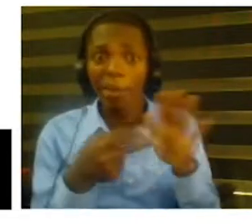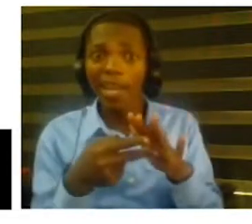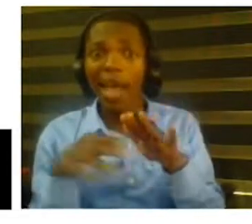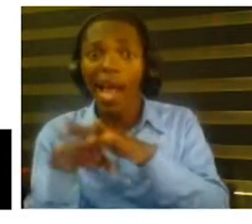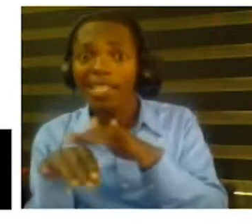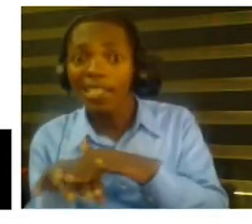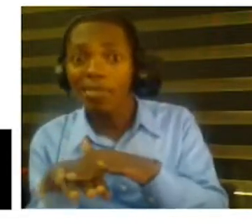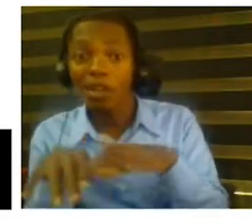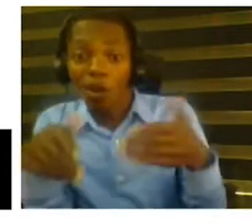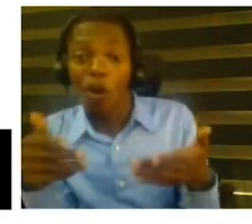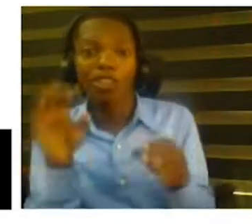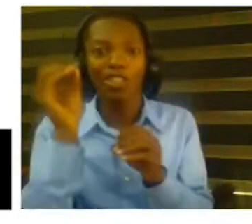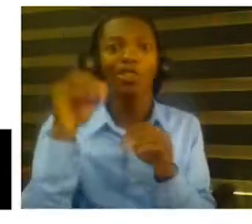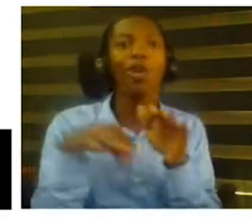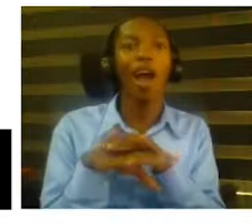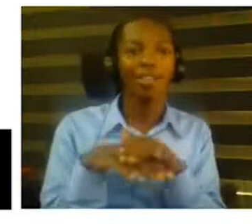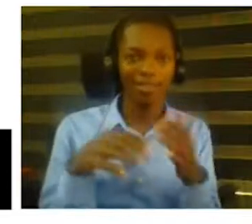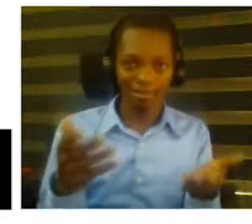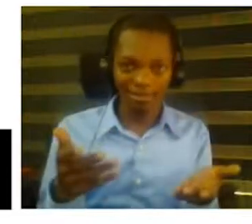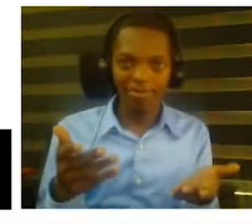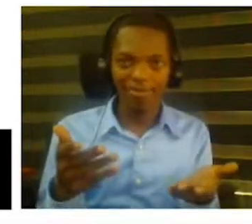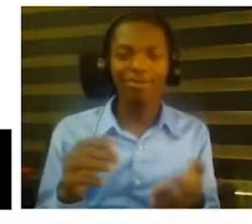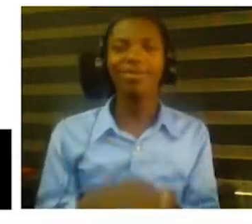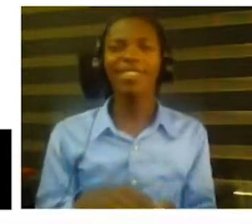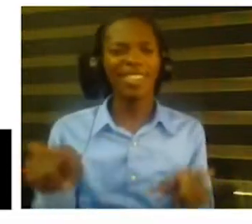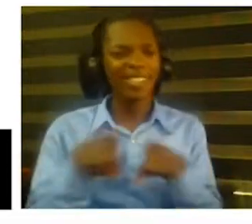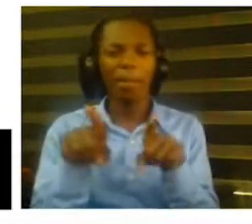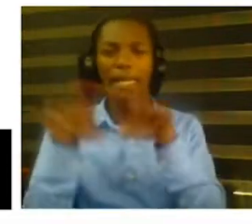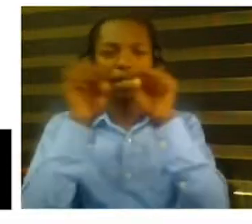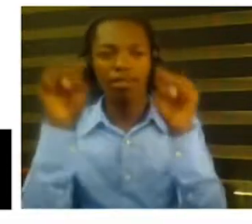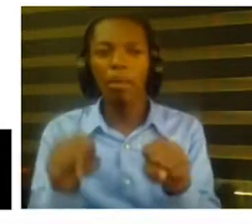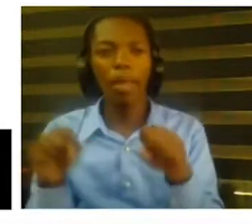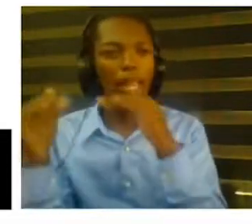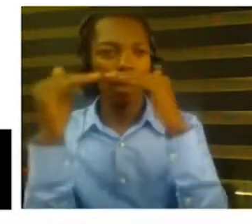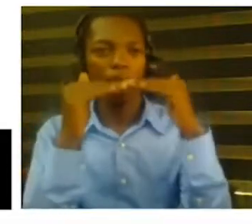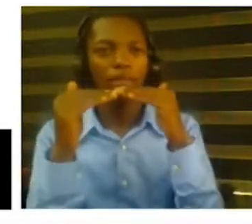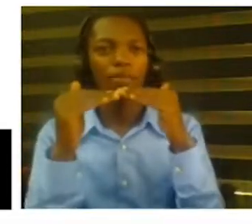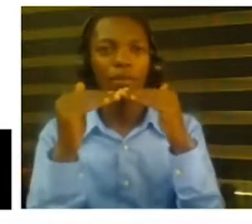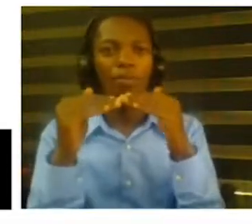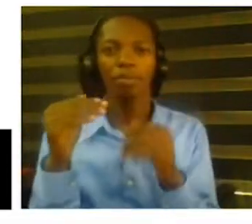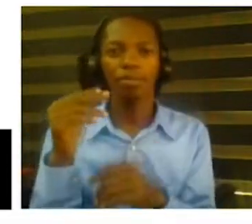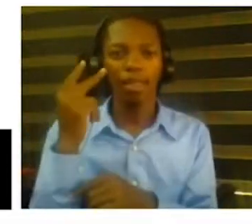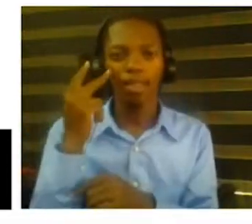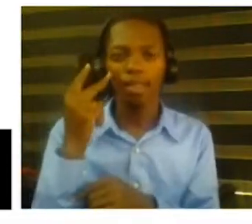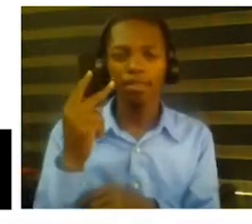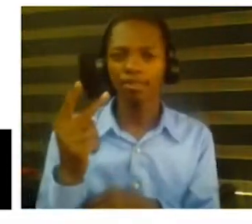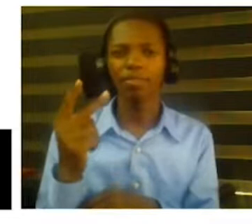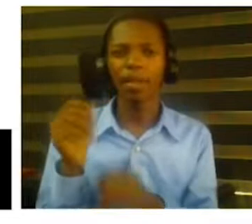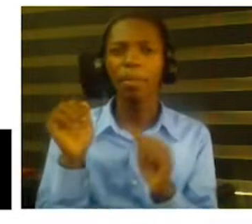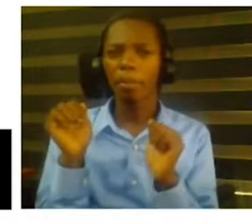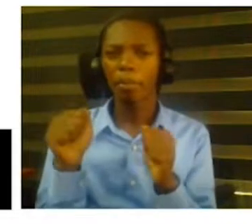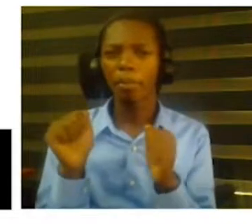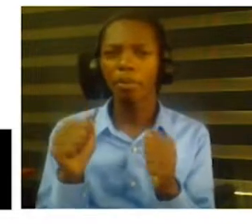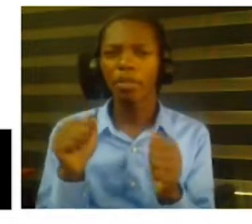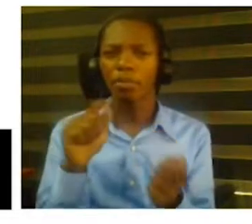apply inclusive design at systemic level, looking at, can you truly co-design a city taxi? The answer is